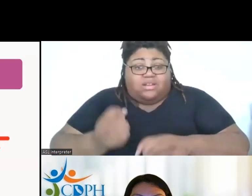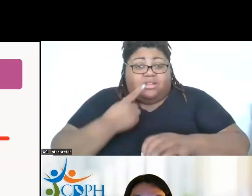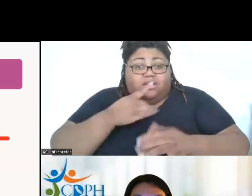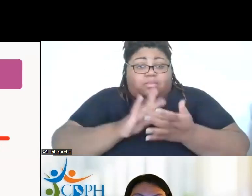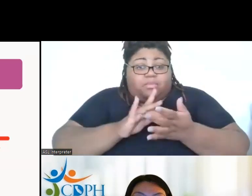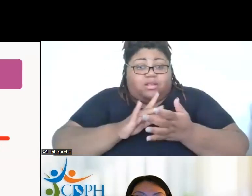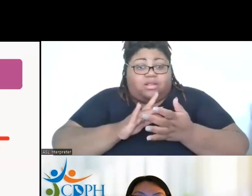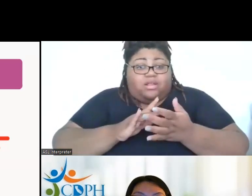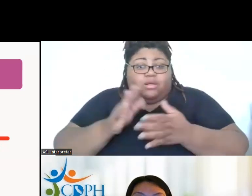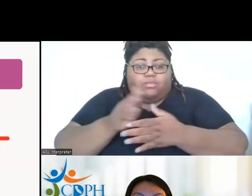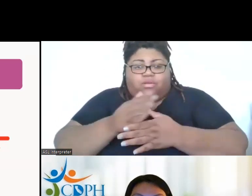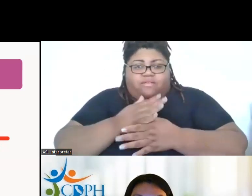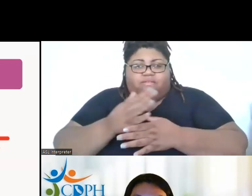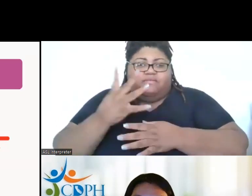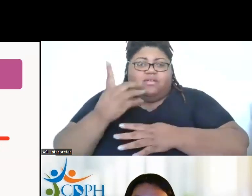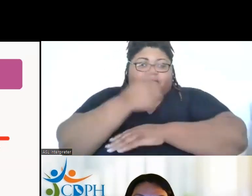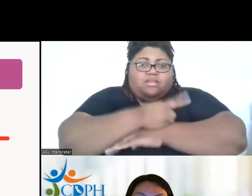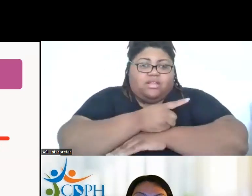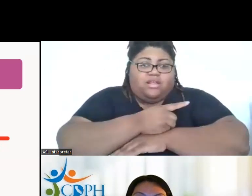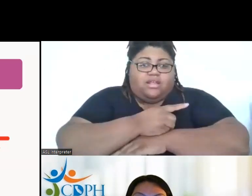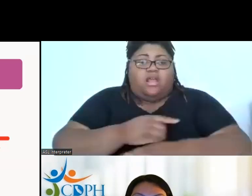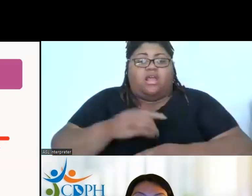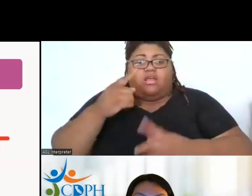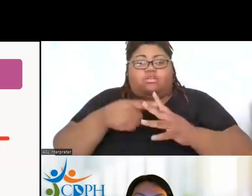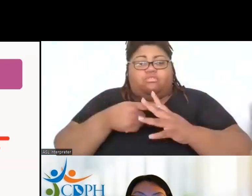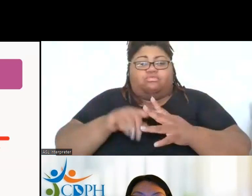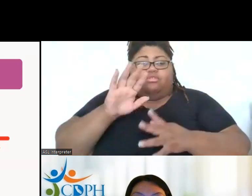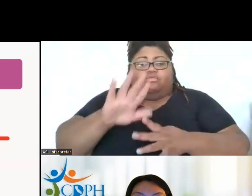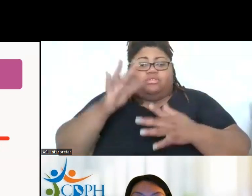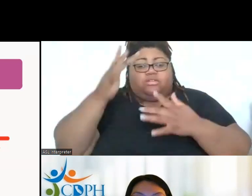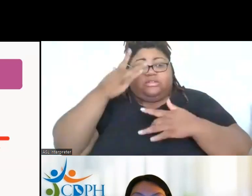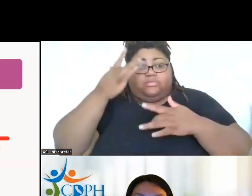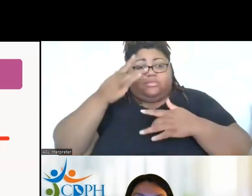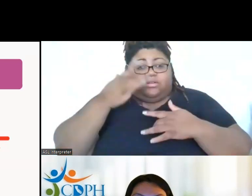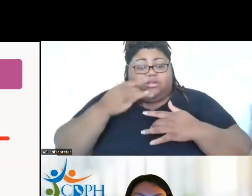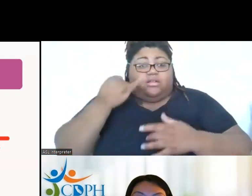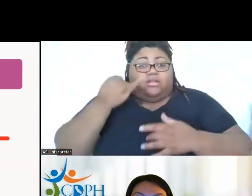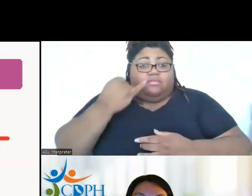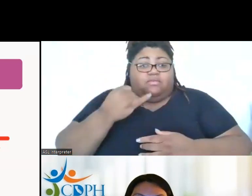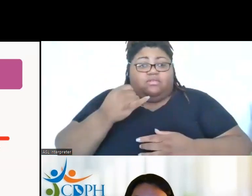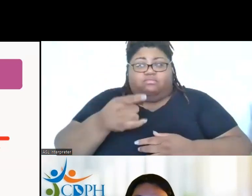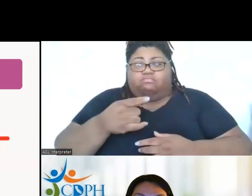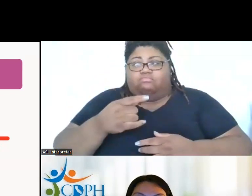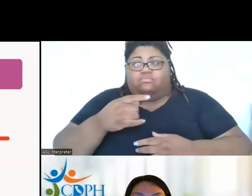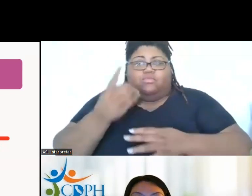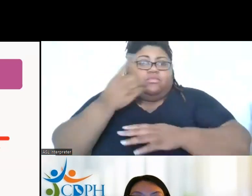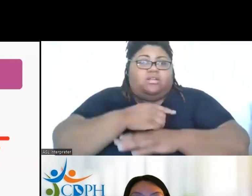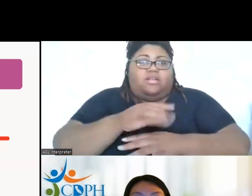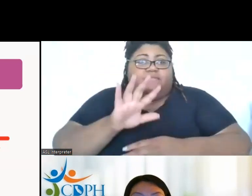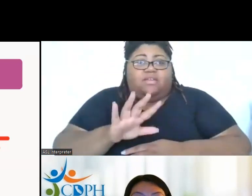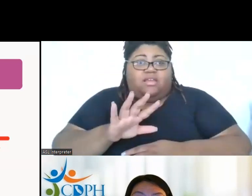symptoms starting. So if you're on day 4 or day 5 and they're telling you they can't get you the shipment in time,